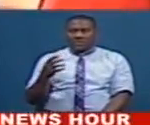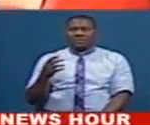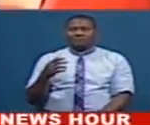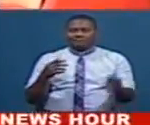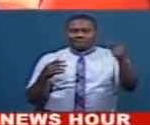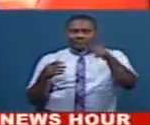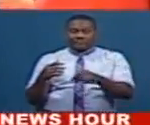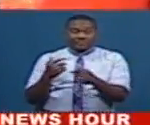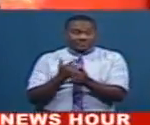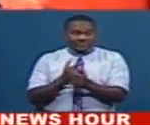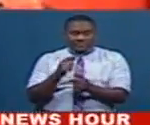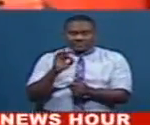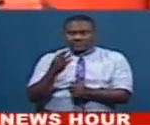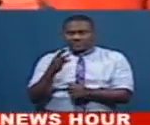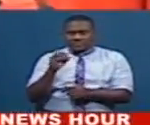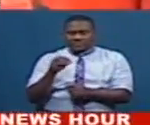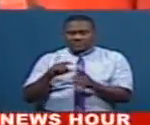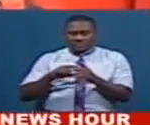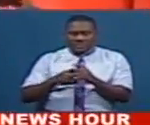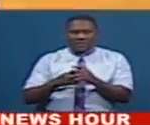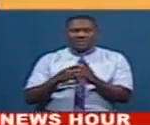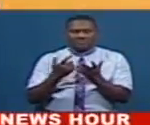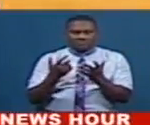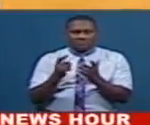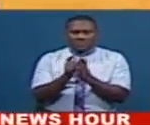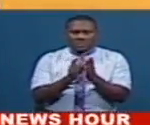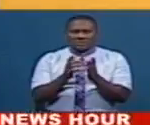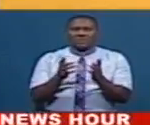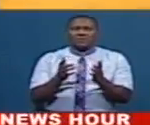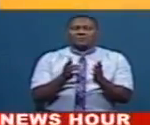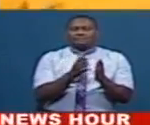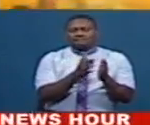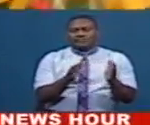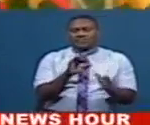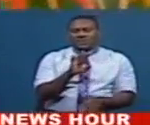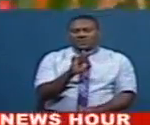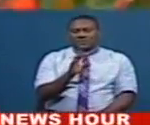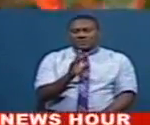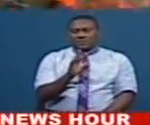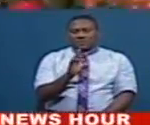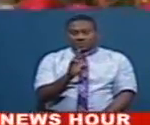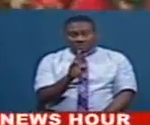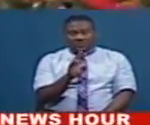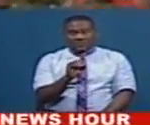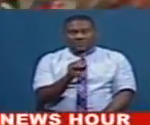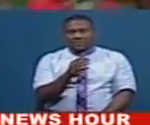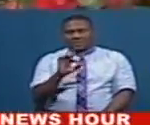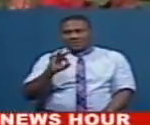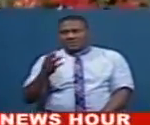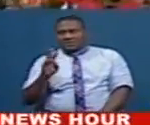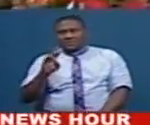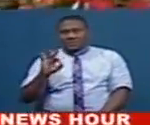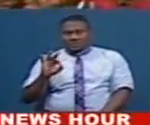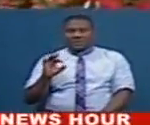before returning to Ghana in 1960 to practice. Between 1970 and 1979, Nana Akenten